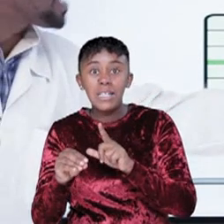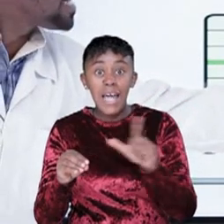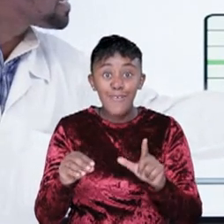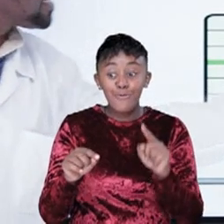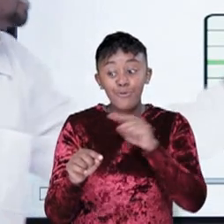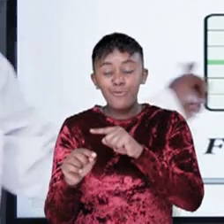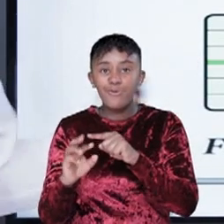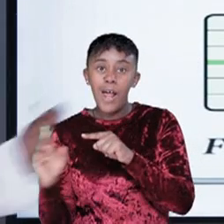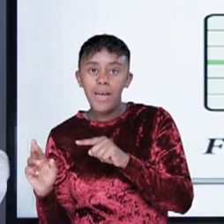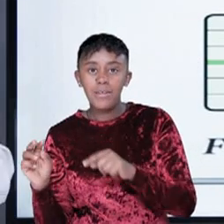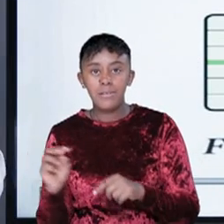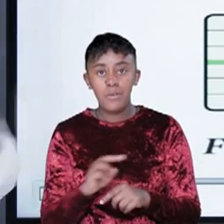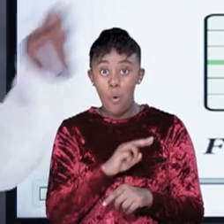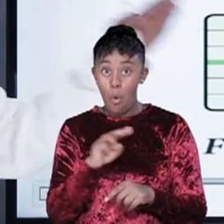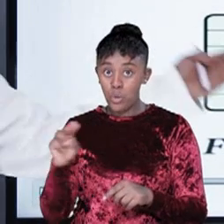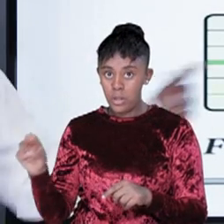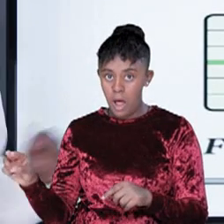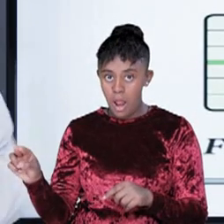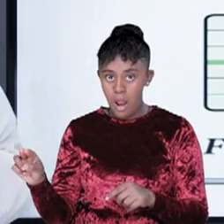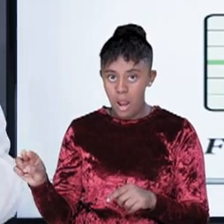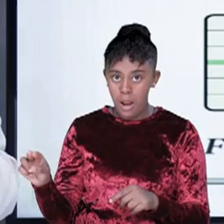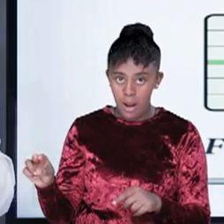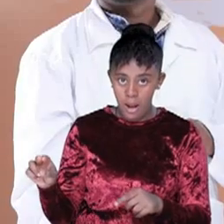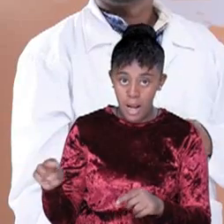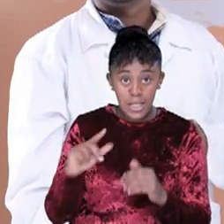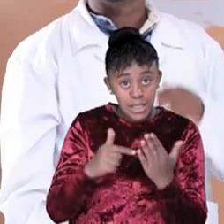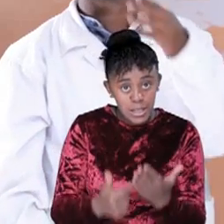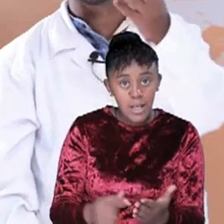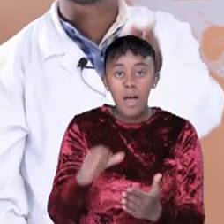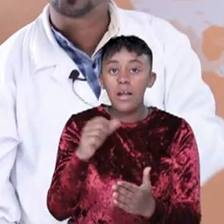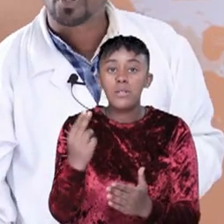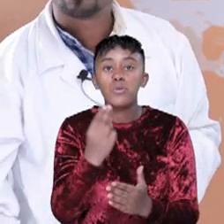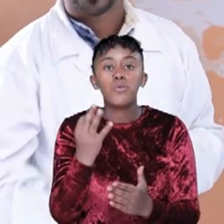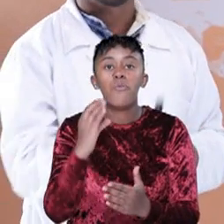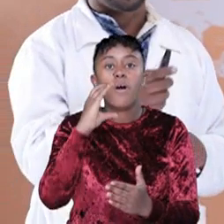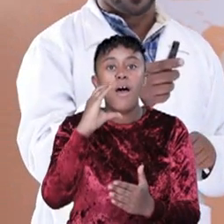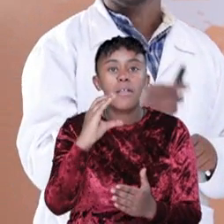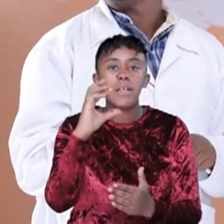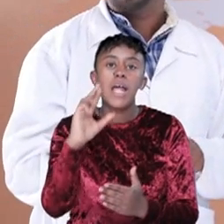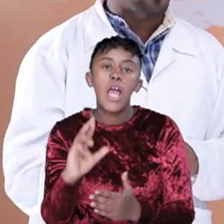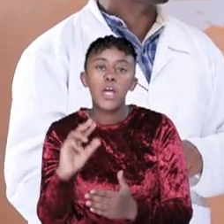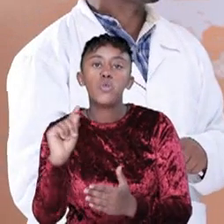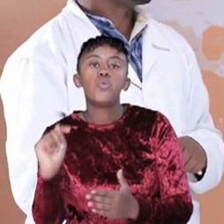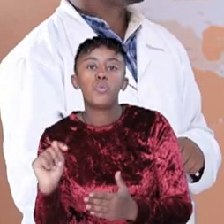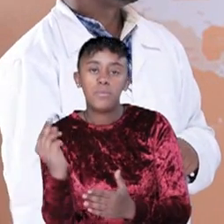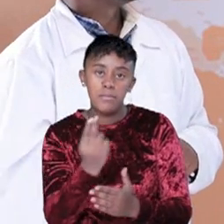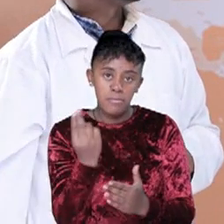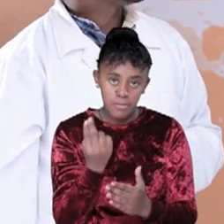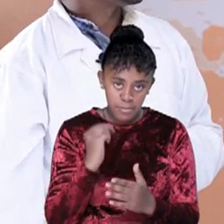left to right, like horizontal. It forms horizontal. This is another use of cathode ray